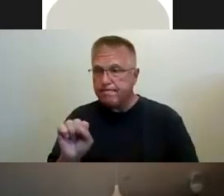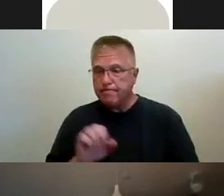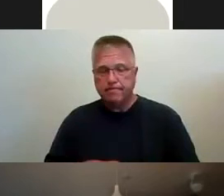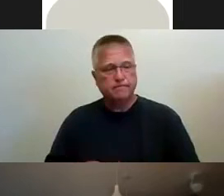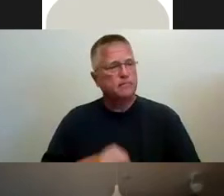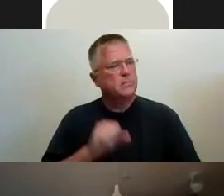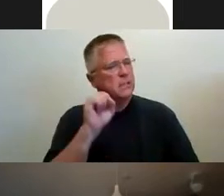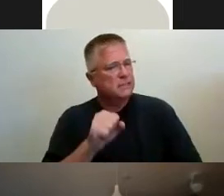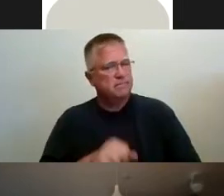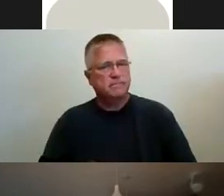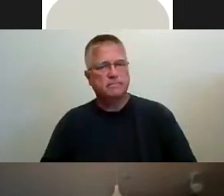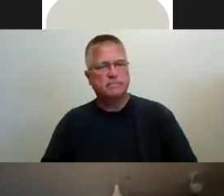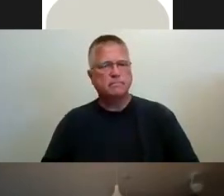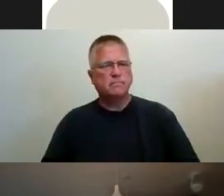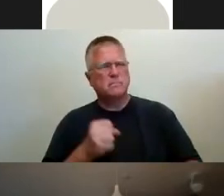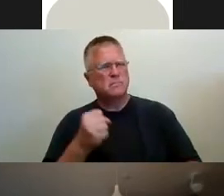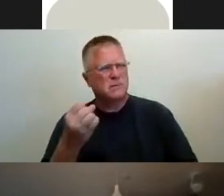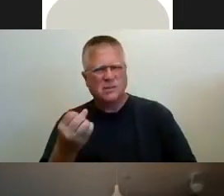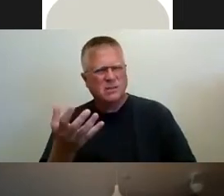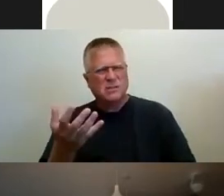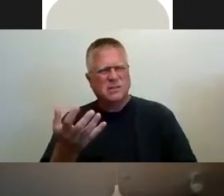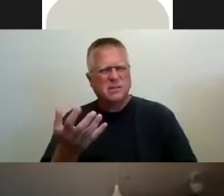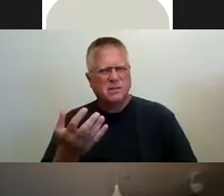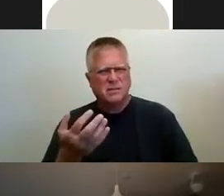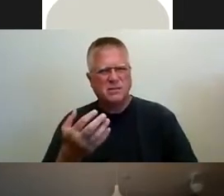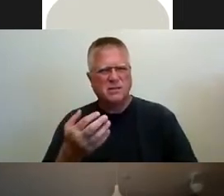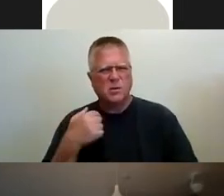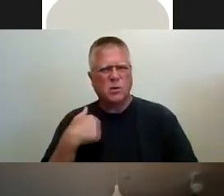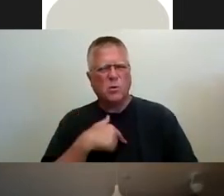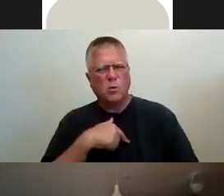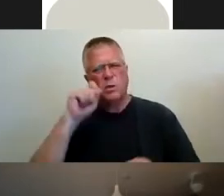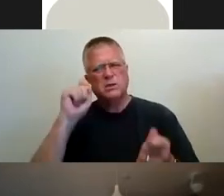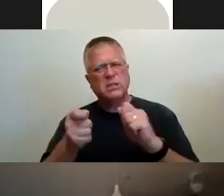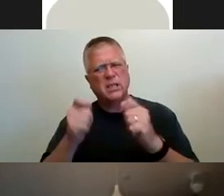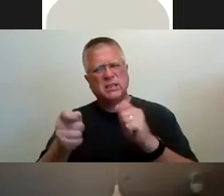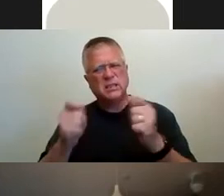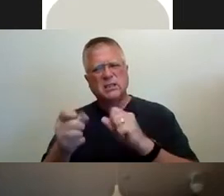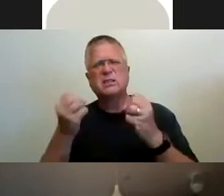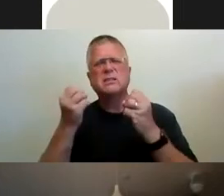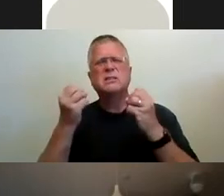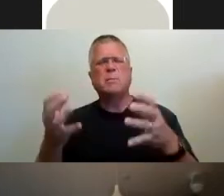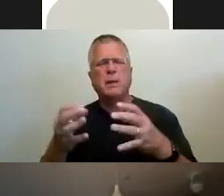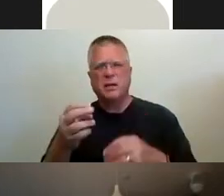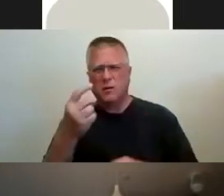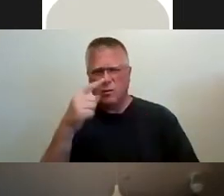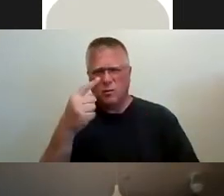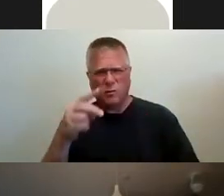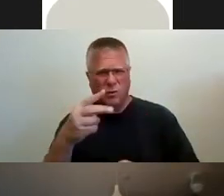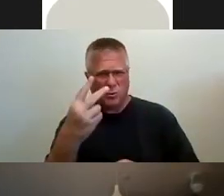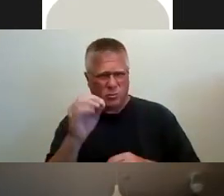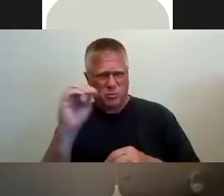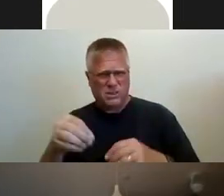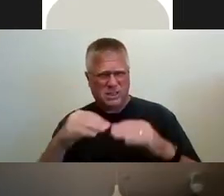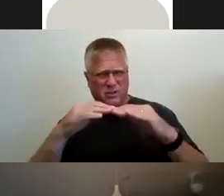Yes. So we're changing so many things for 2% or less than